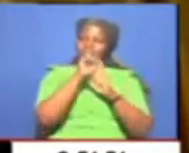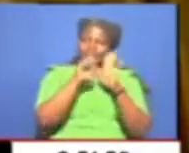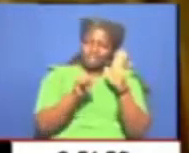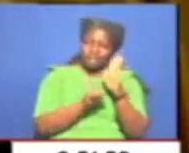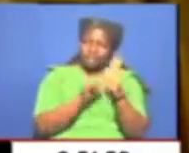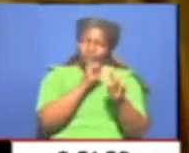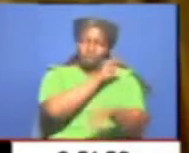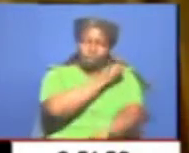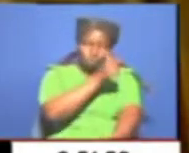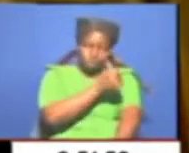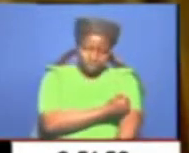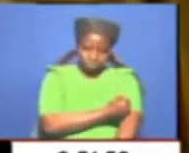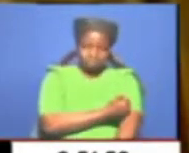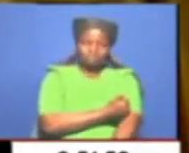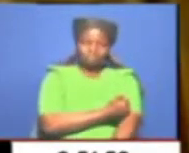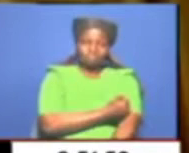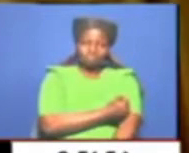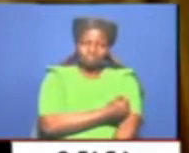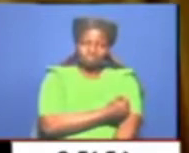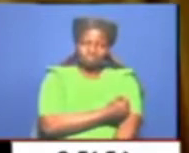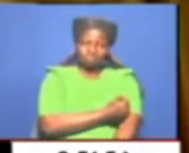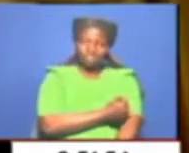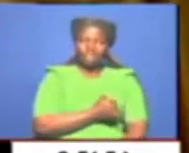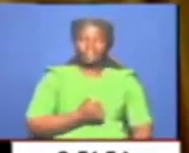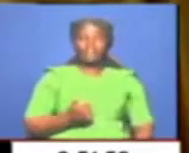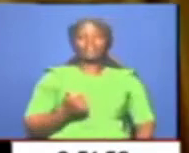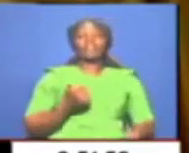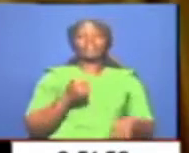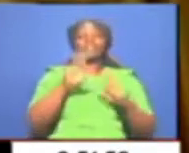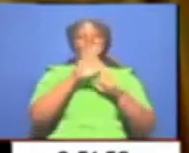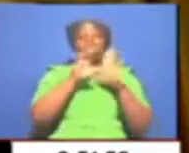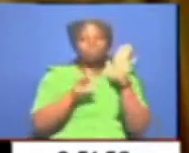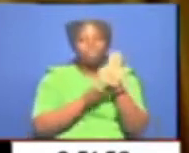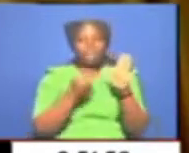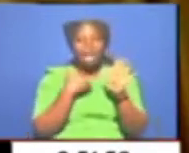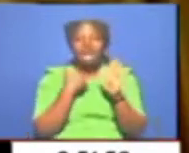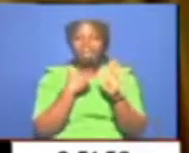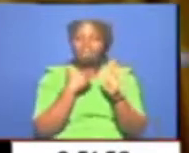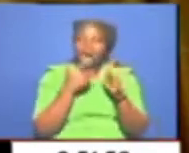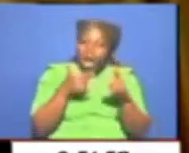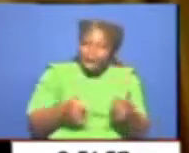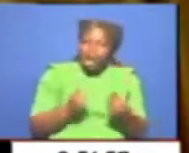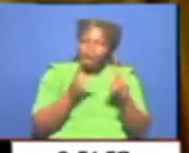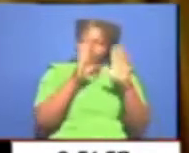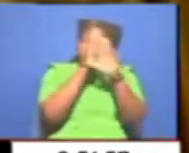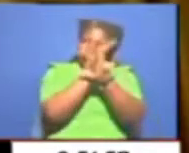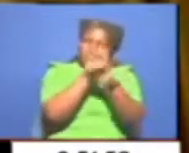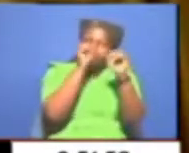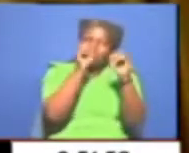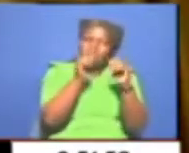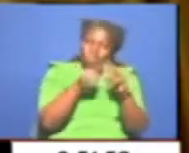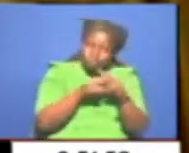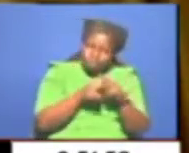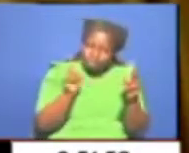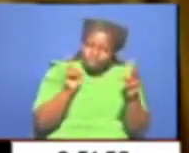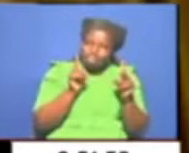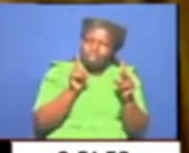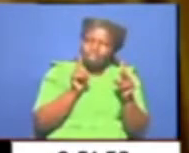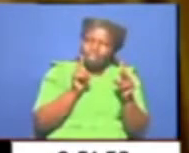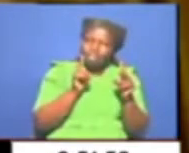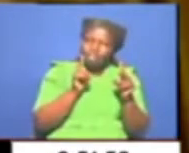the Constitution. The Constitution has nowhere authorized a president to initiate and use